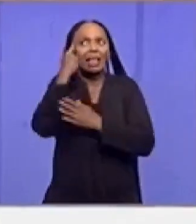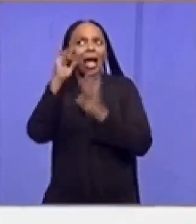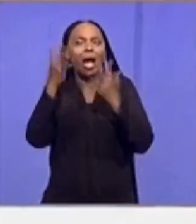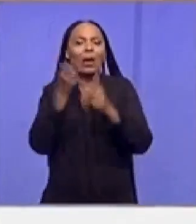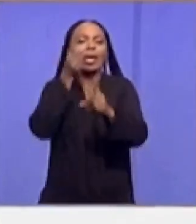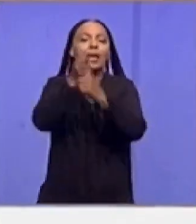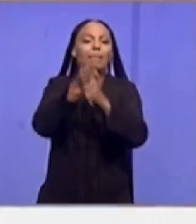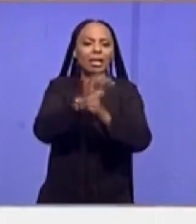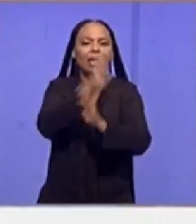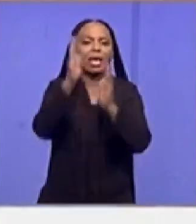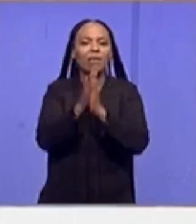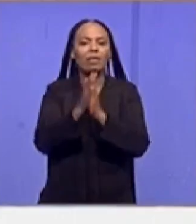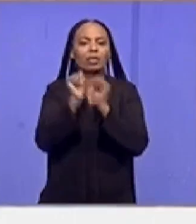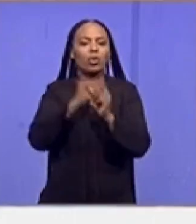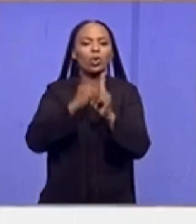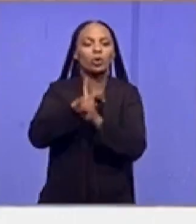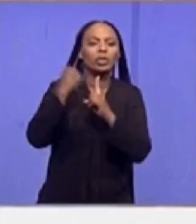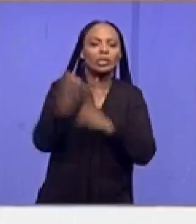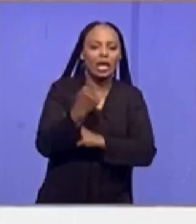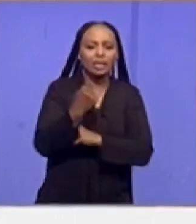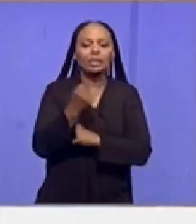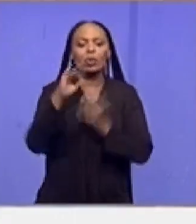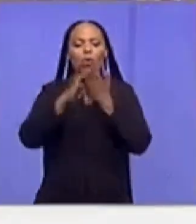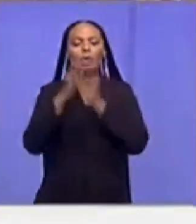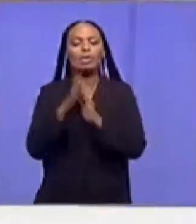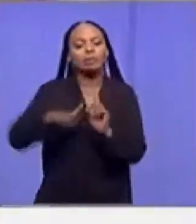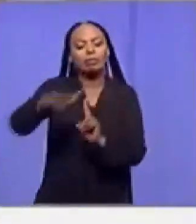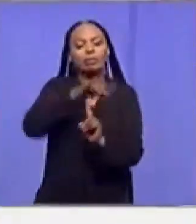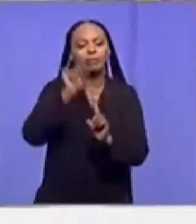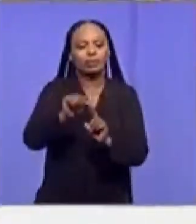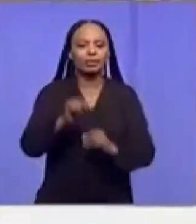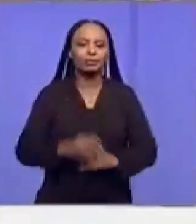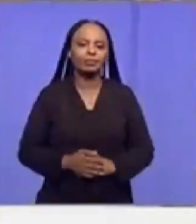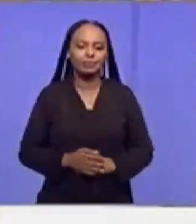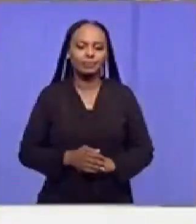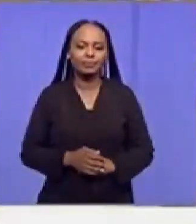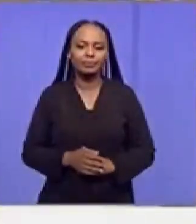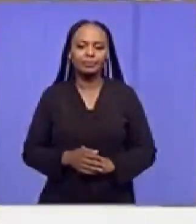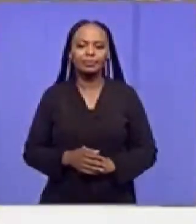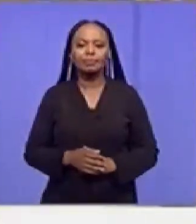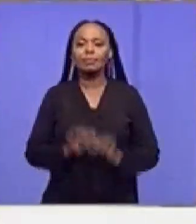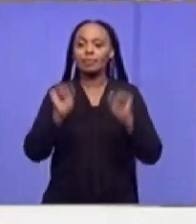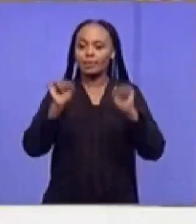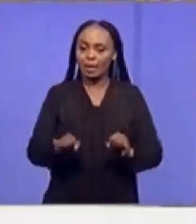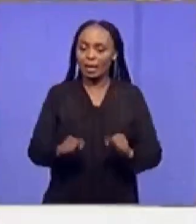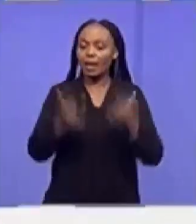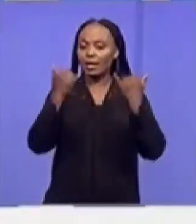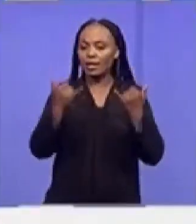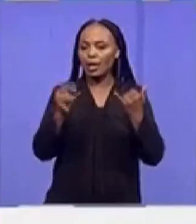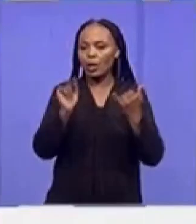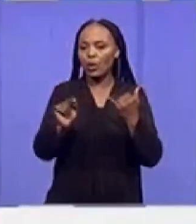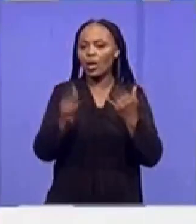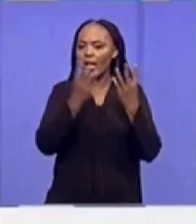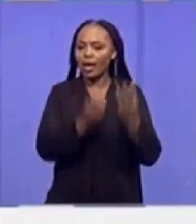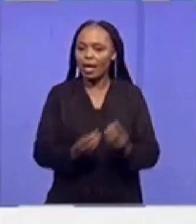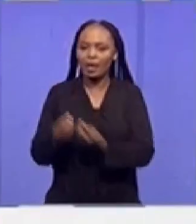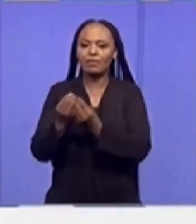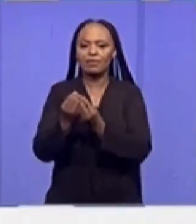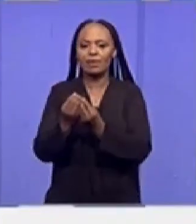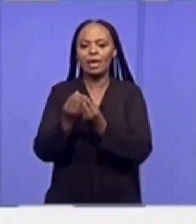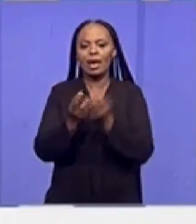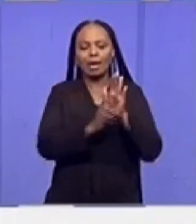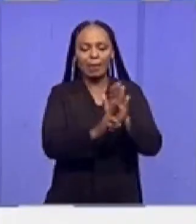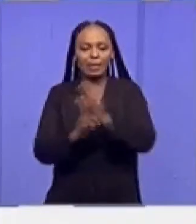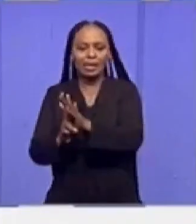impacting everything in your society and in the community around you. In the schools, we also have various quantiles of schools that are represented